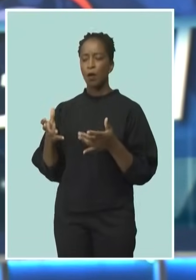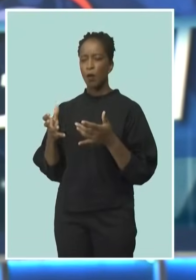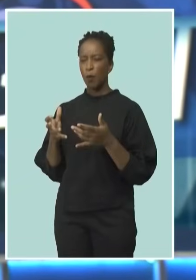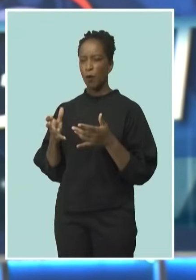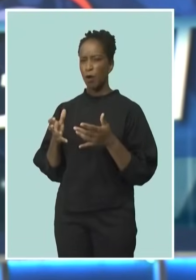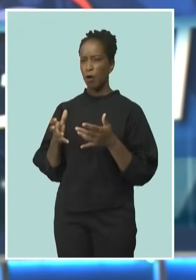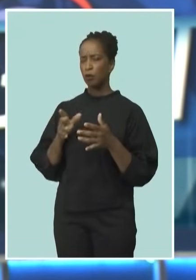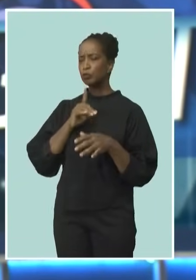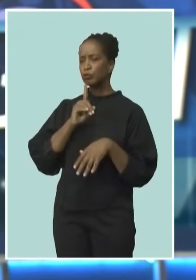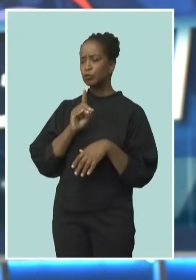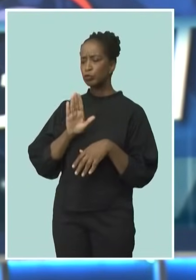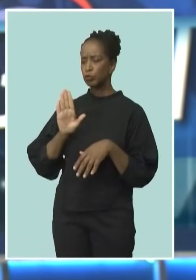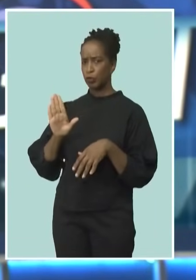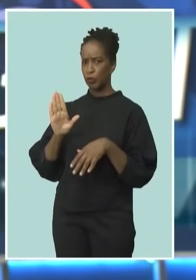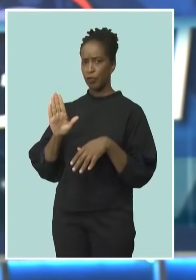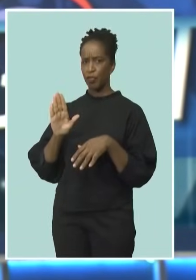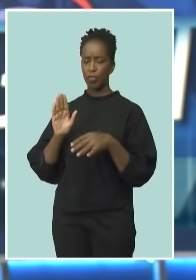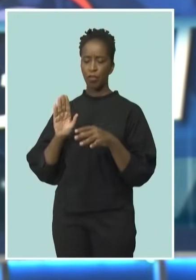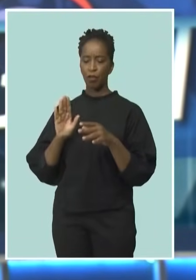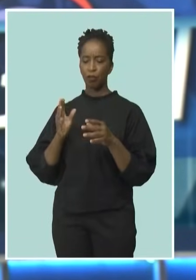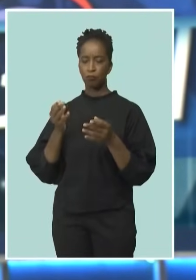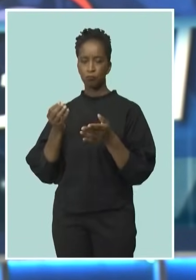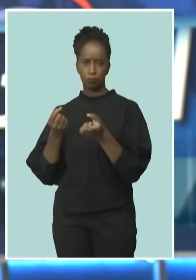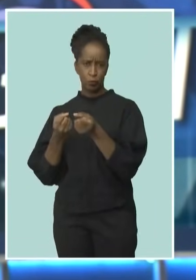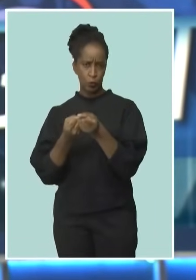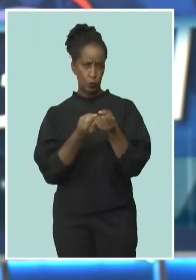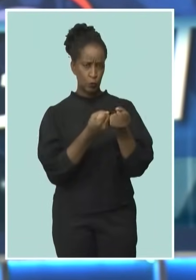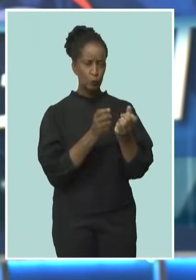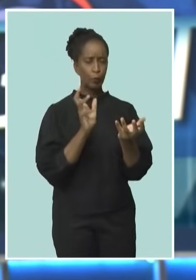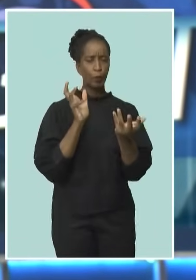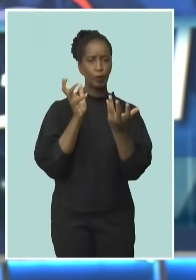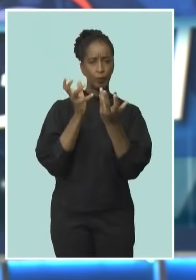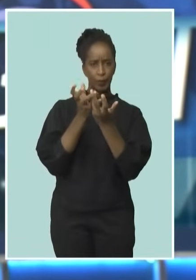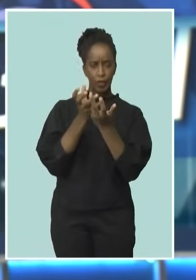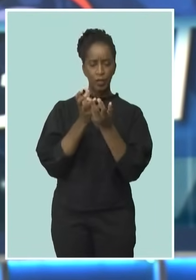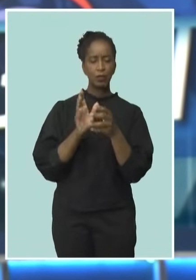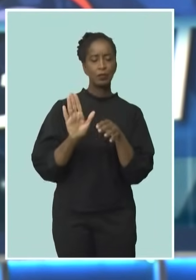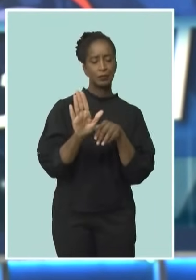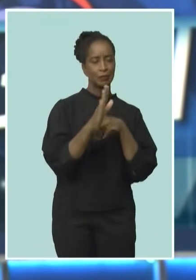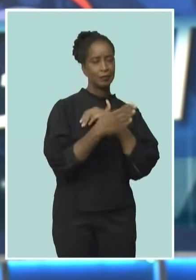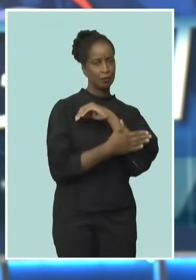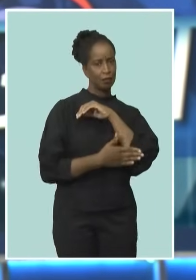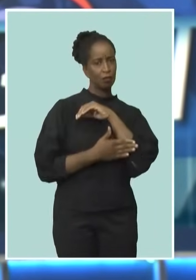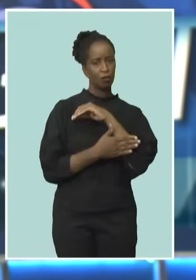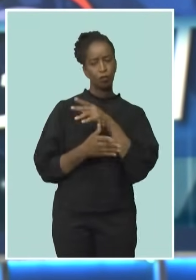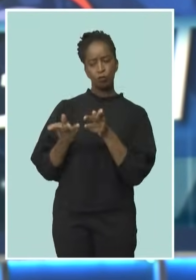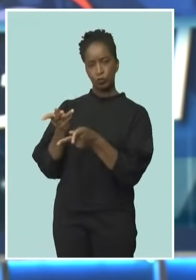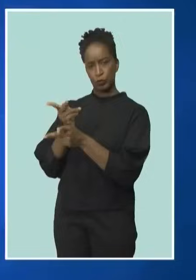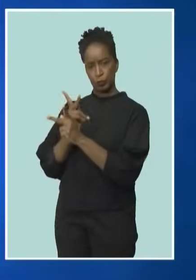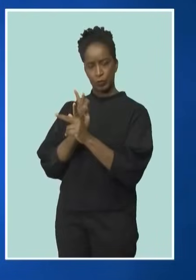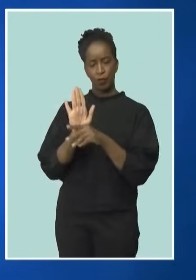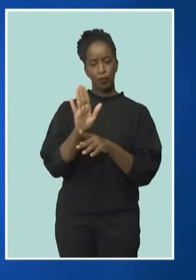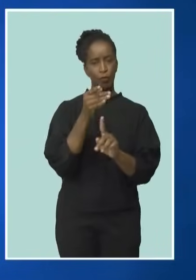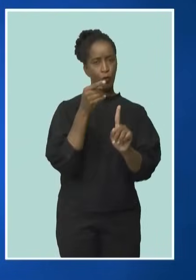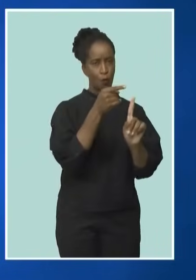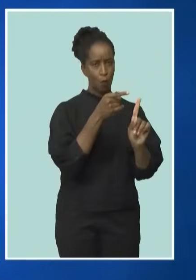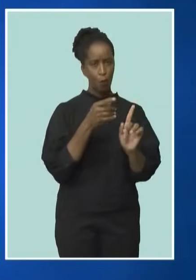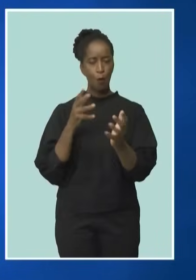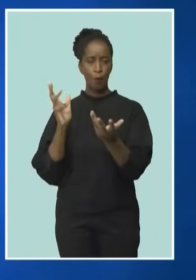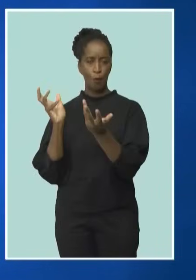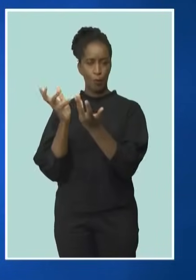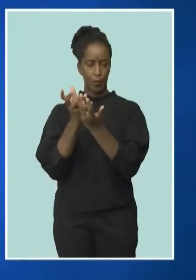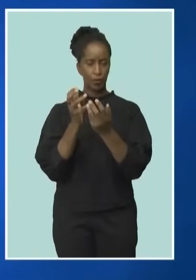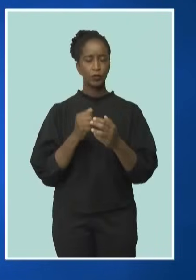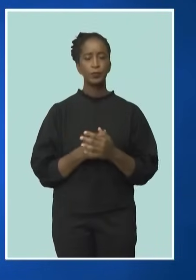responsive, results-oriented and aligned with priorities of its borrowing member countries. The initiative brought together senior government